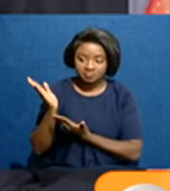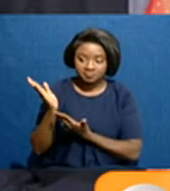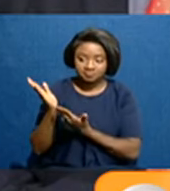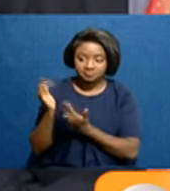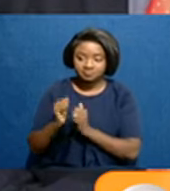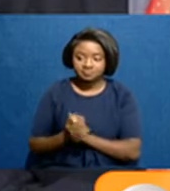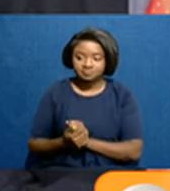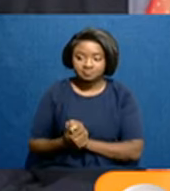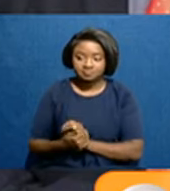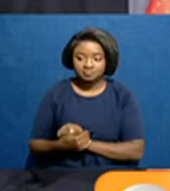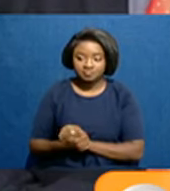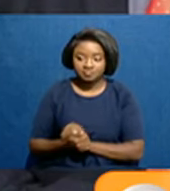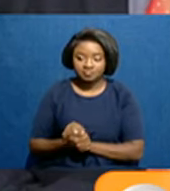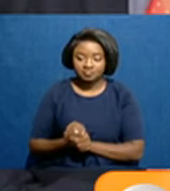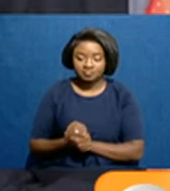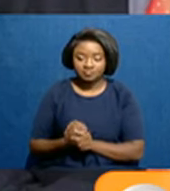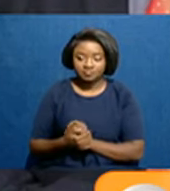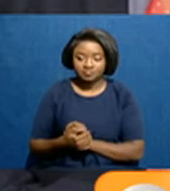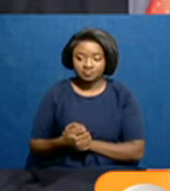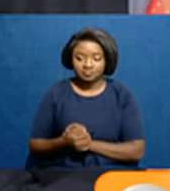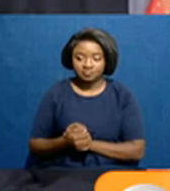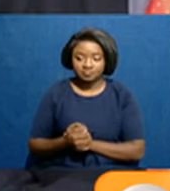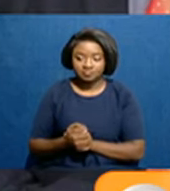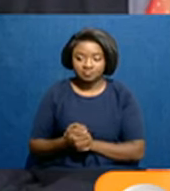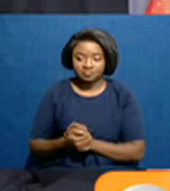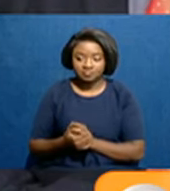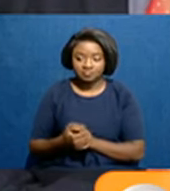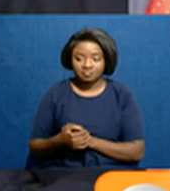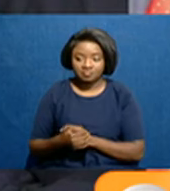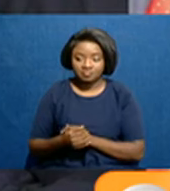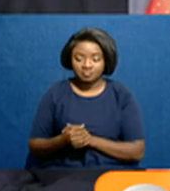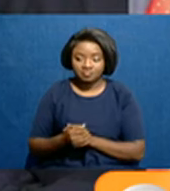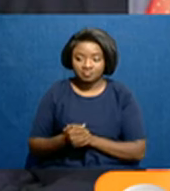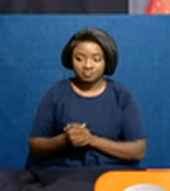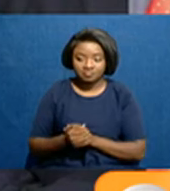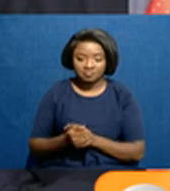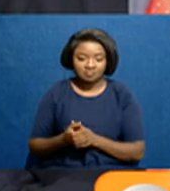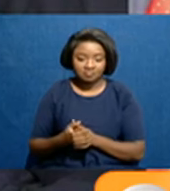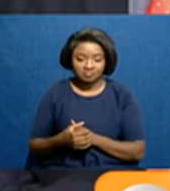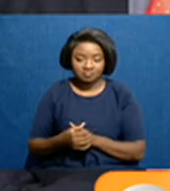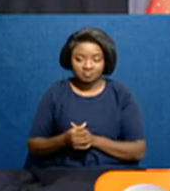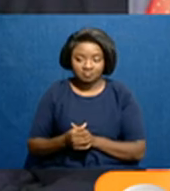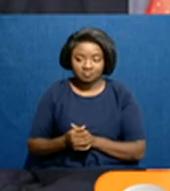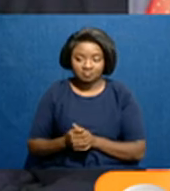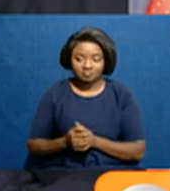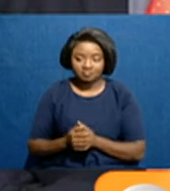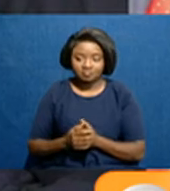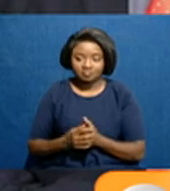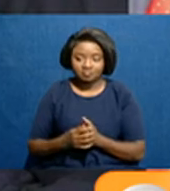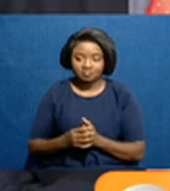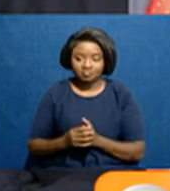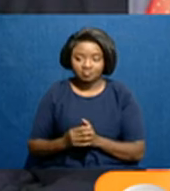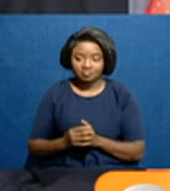communist ideologies, yet there is nowhere in the Constitution which allows government to introduce